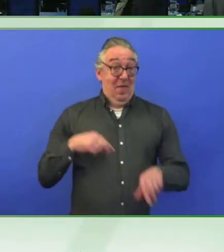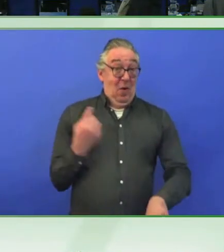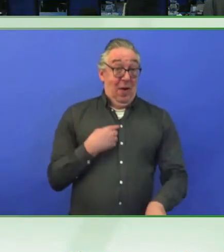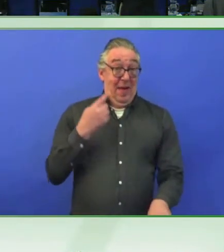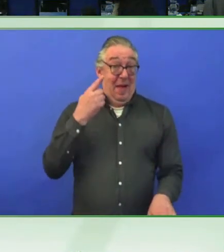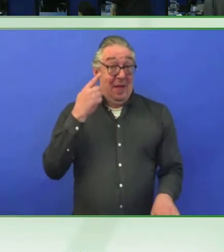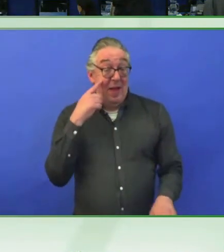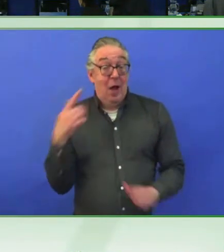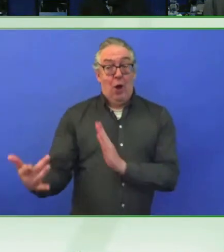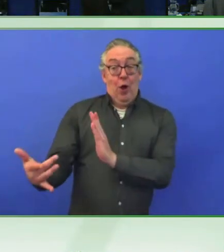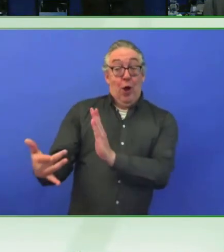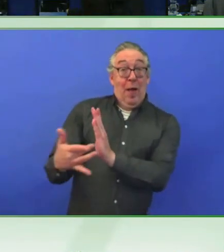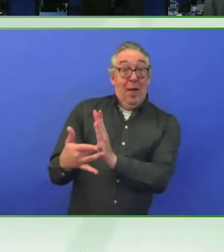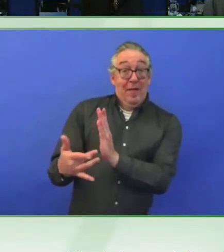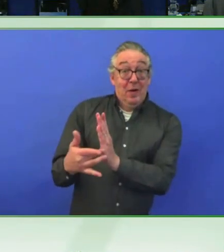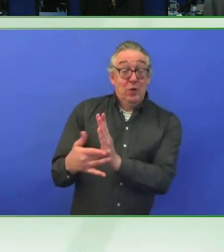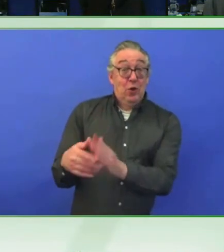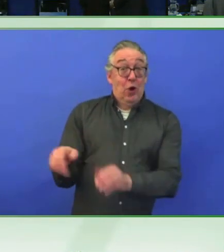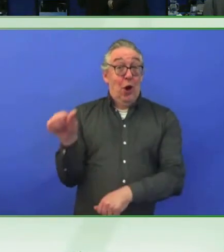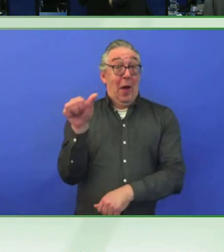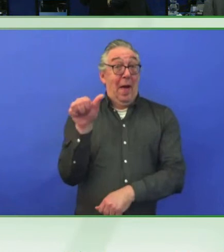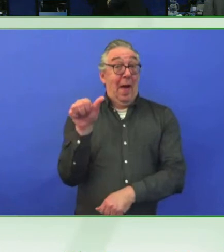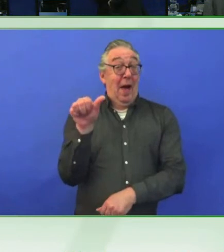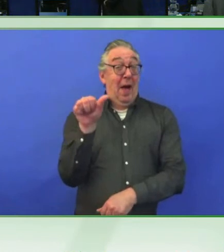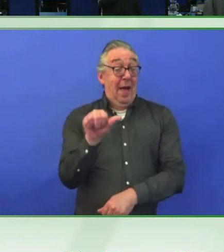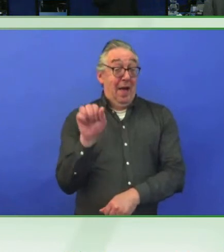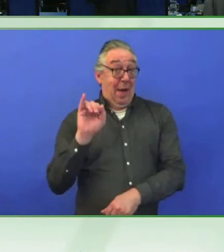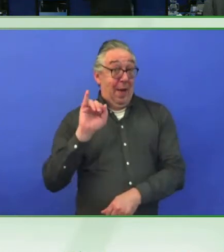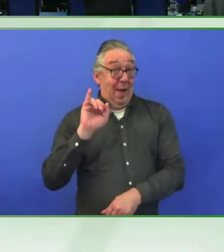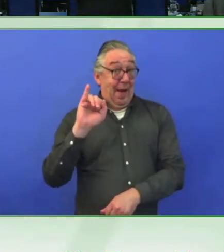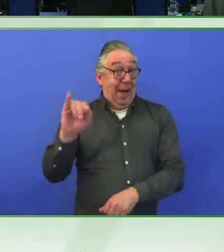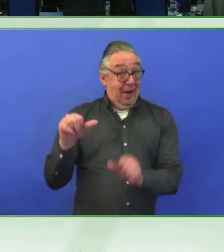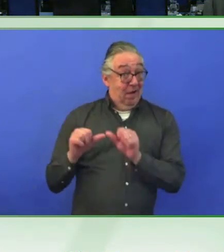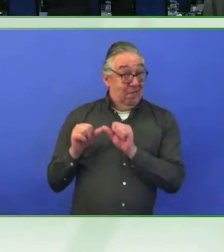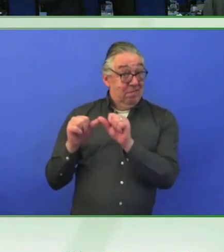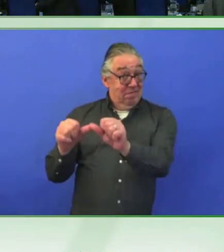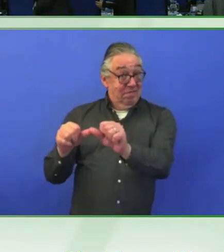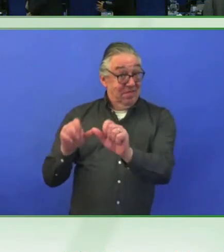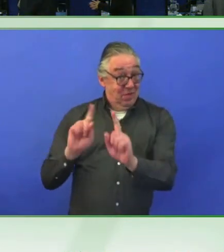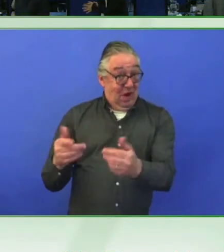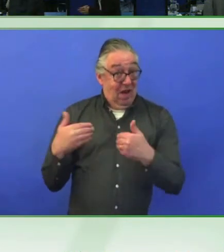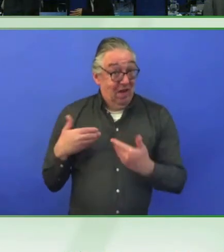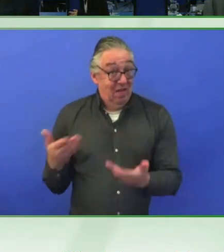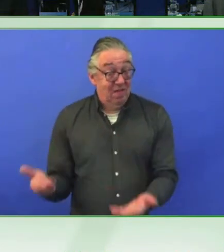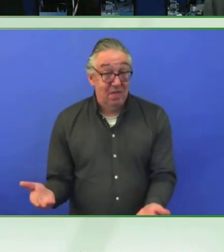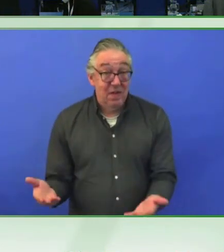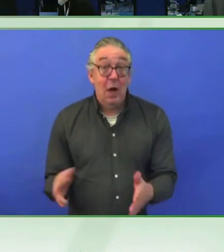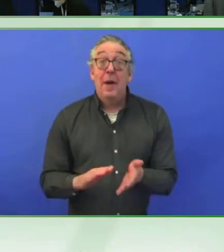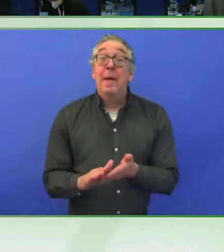to stay, then the executives or the leadership at the highest level of